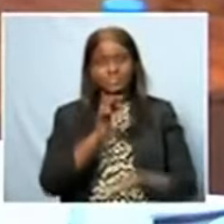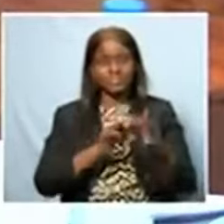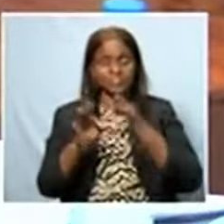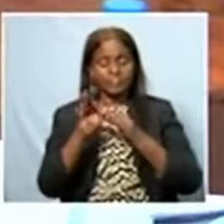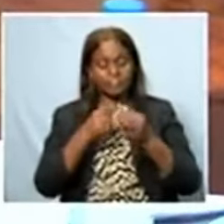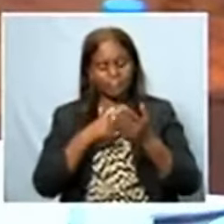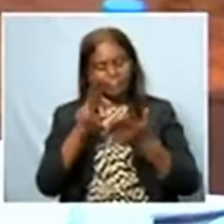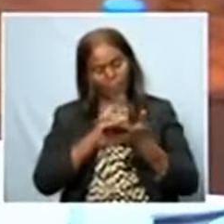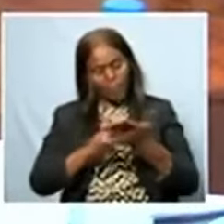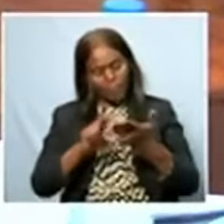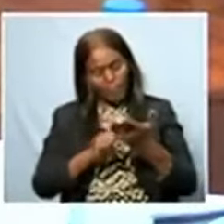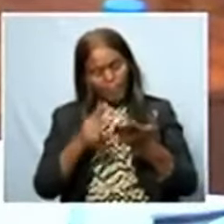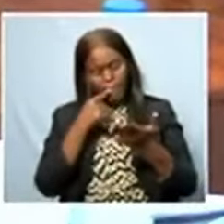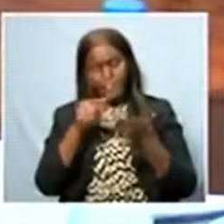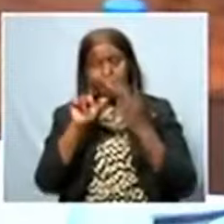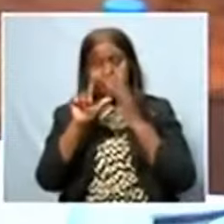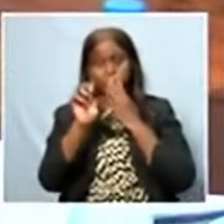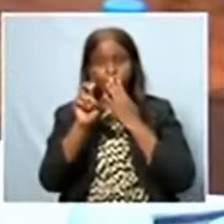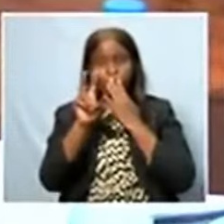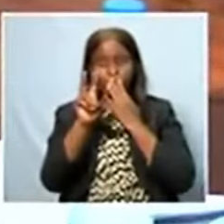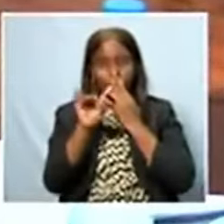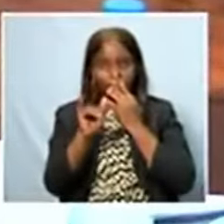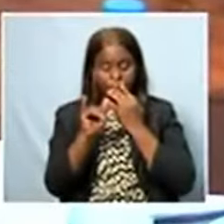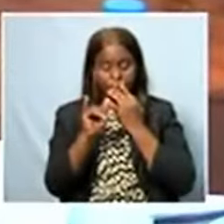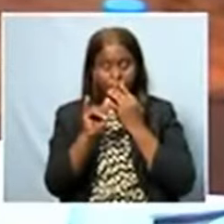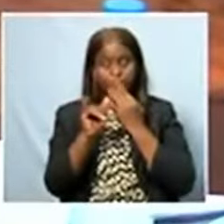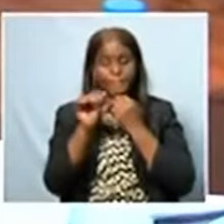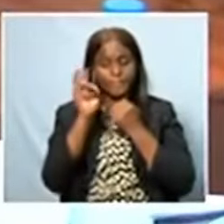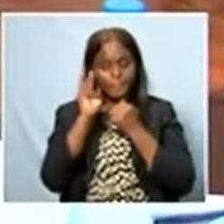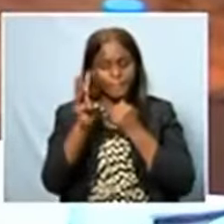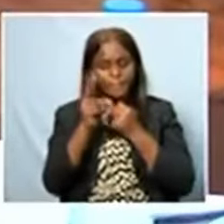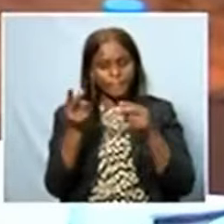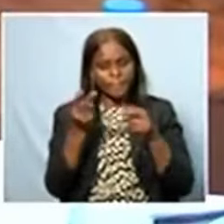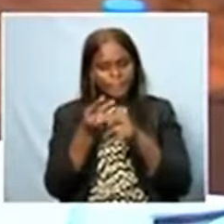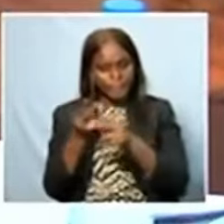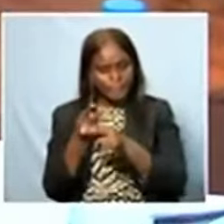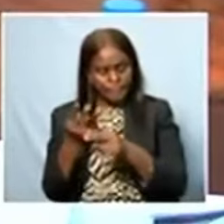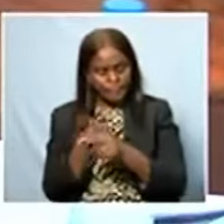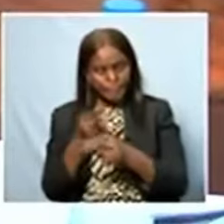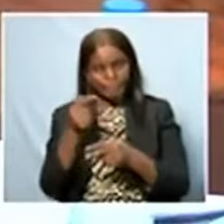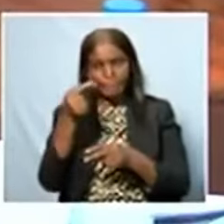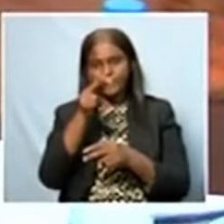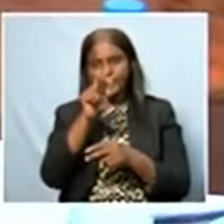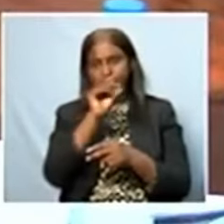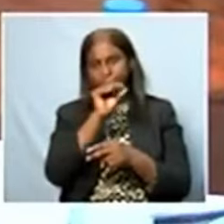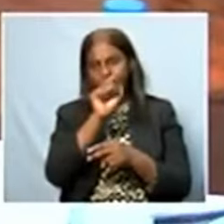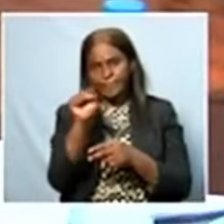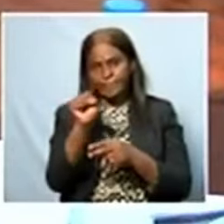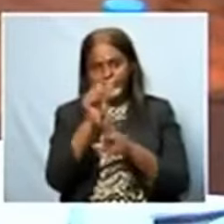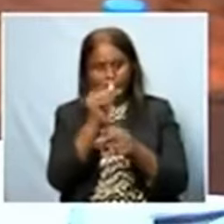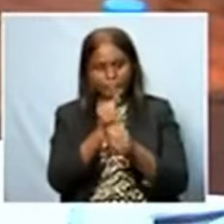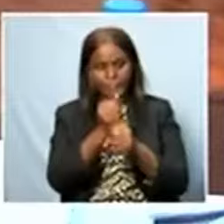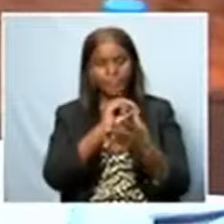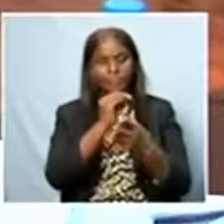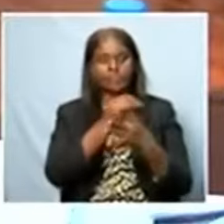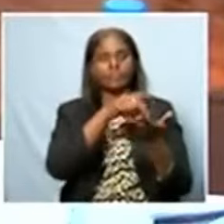read, says the levy shall be calculated on the gross amounts received or